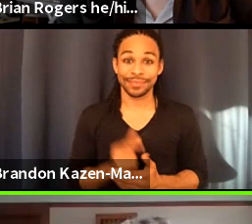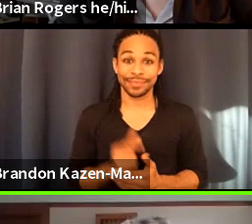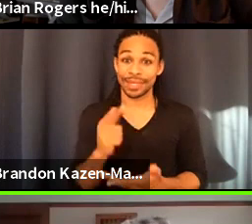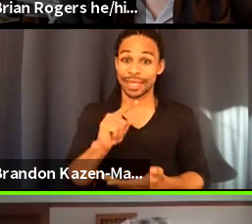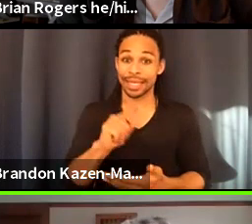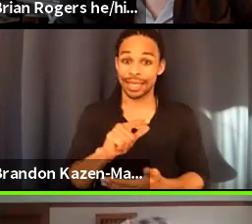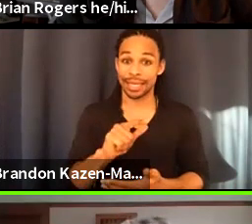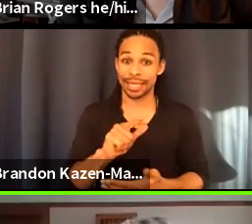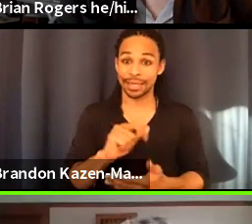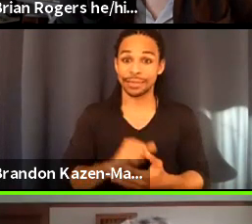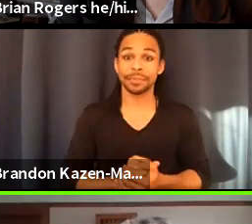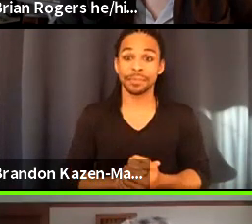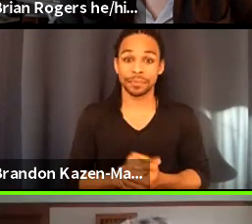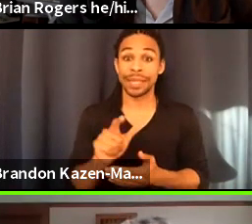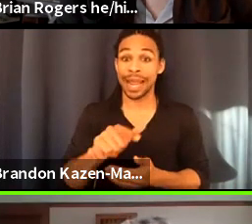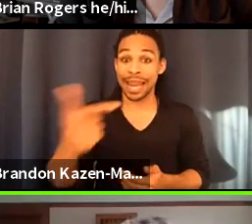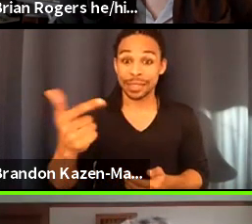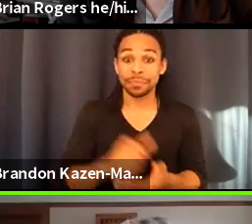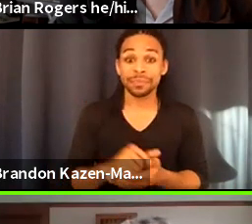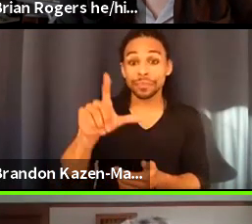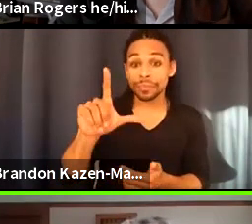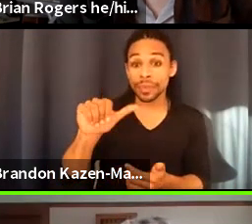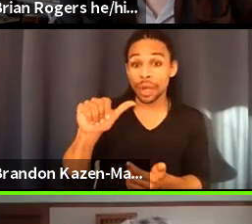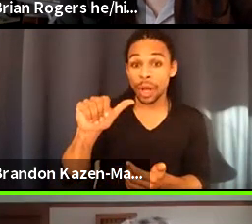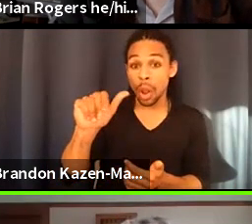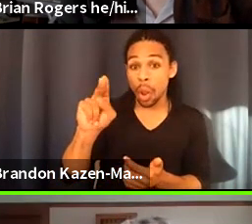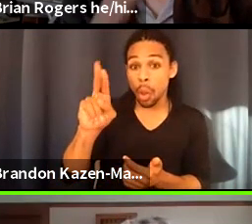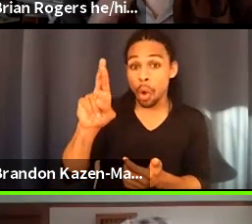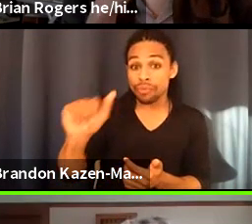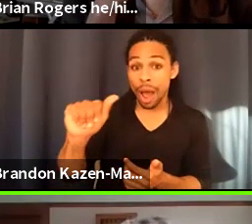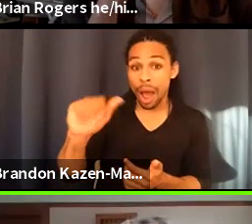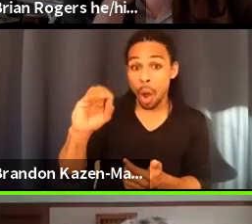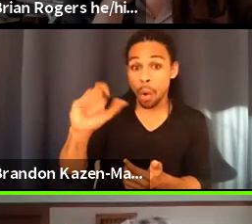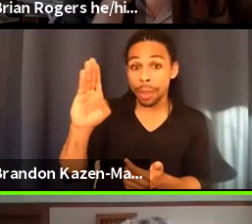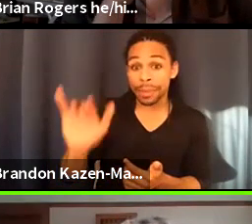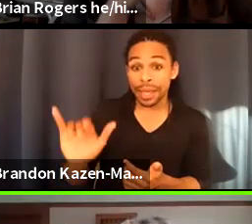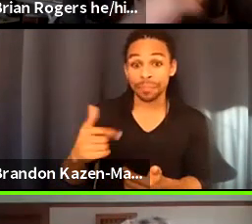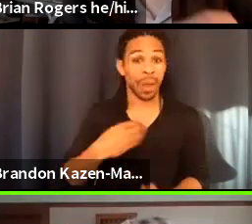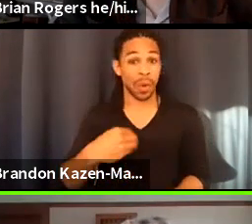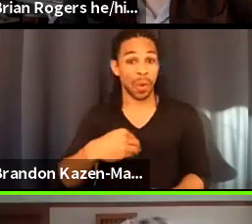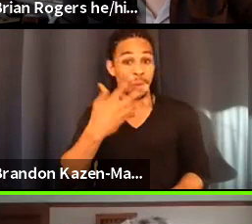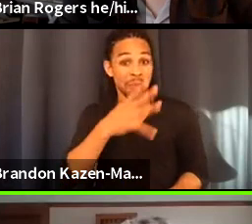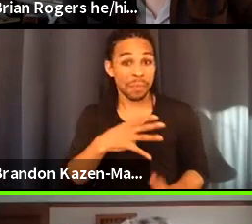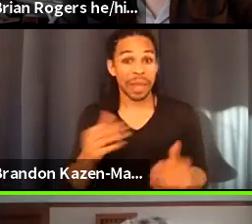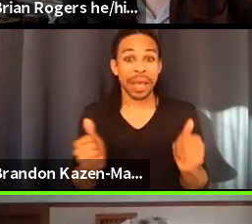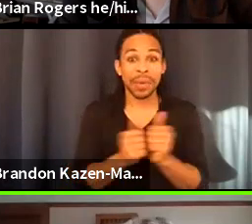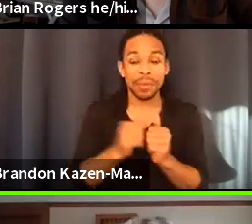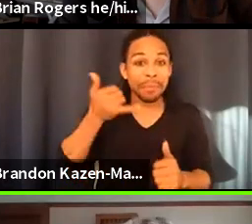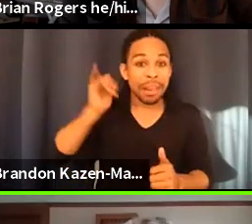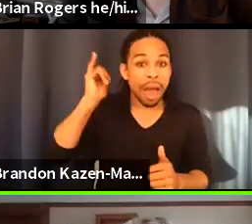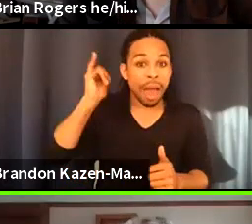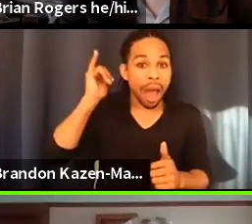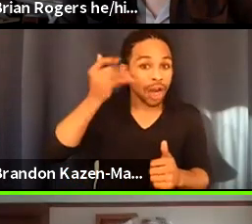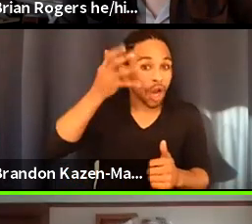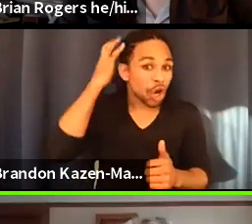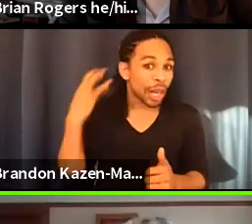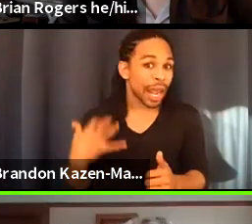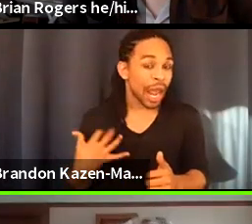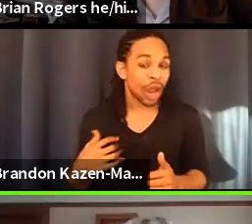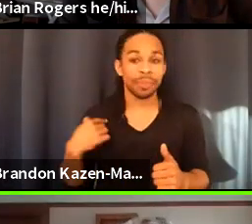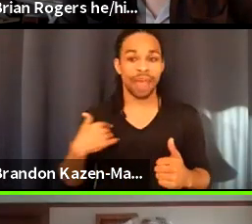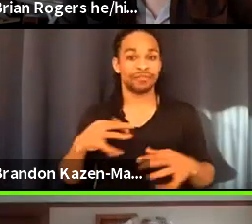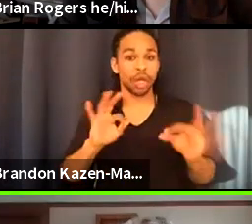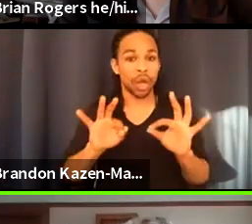Laura Colby, I am a white woman with blonde curly hair wearing an embroidered shirt with a necklace of red glass